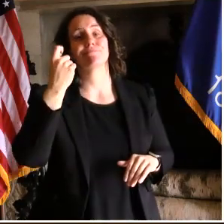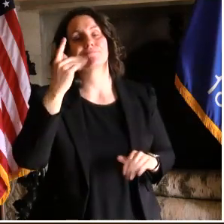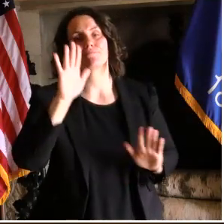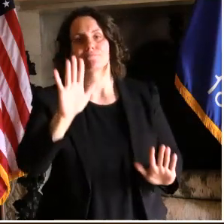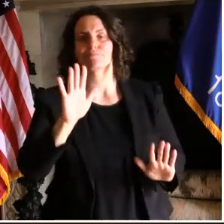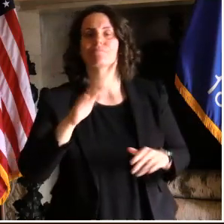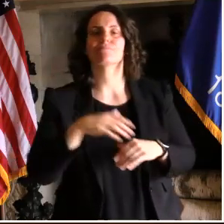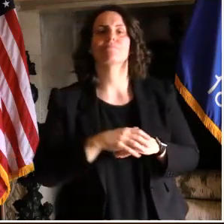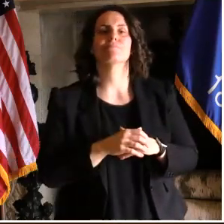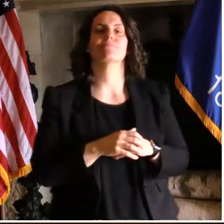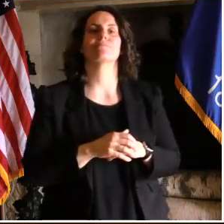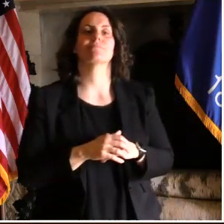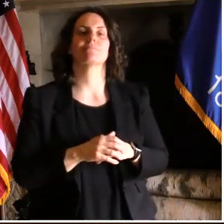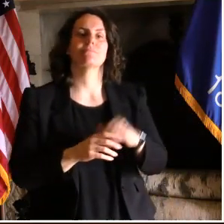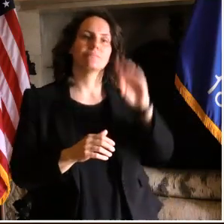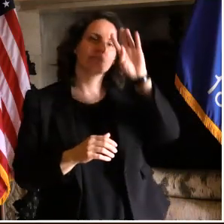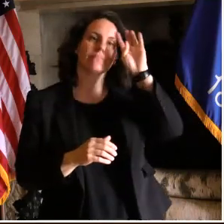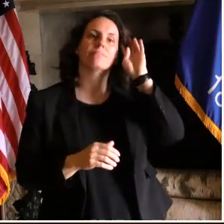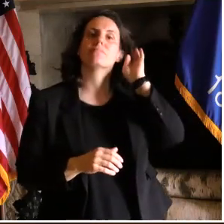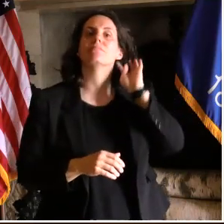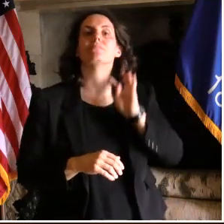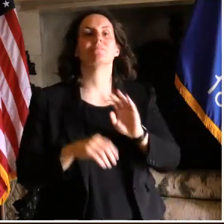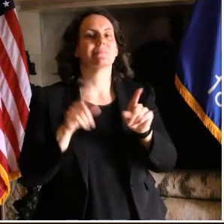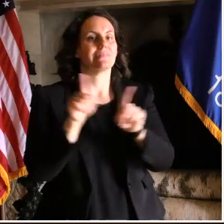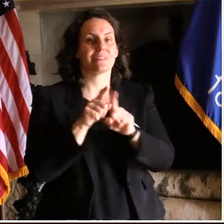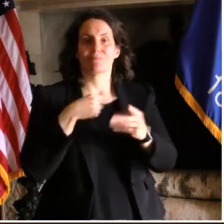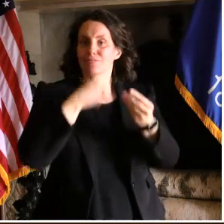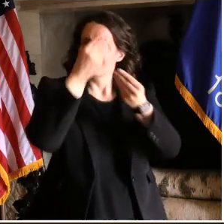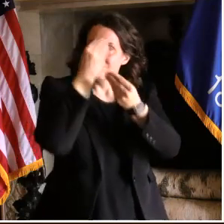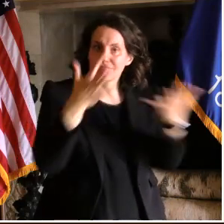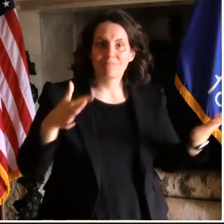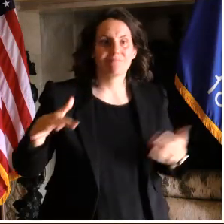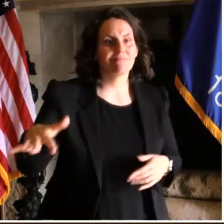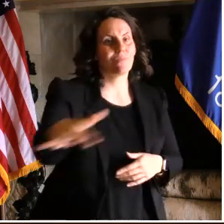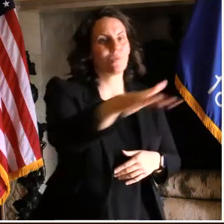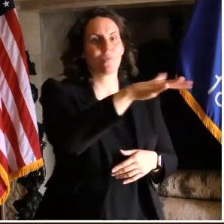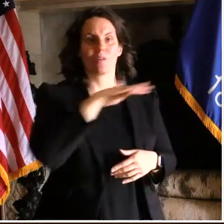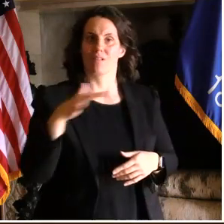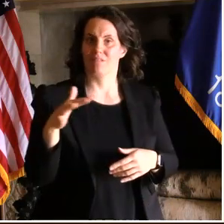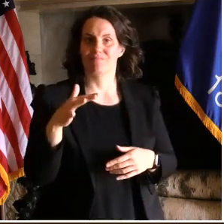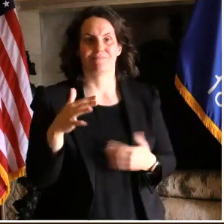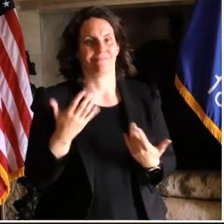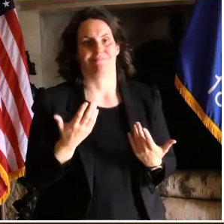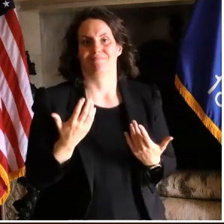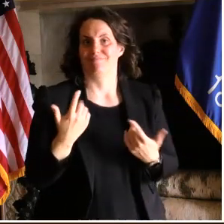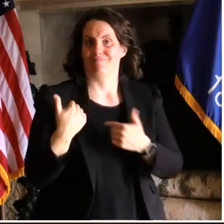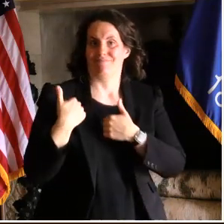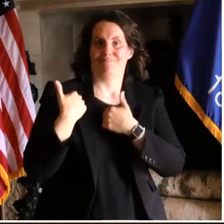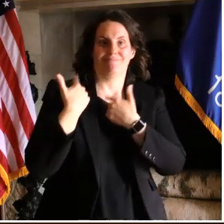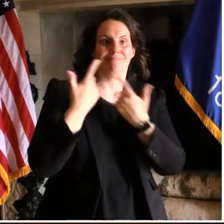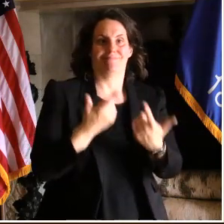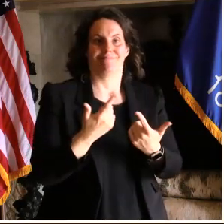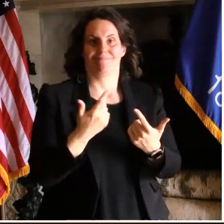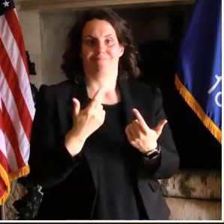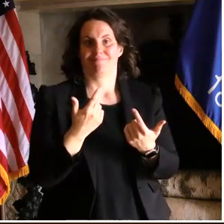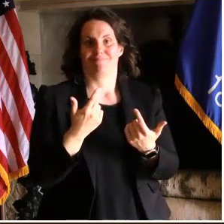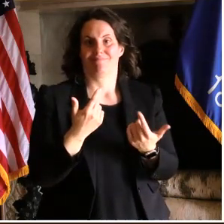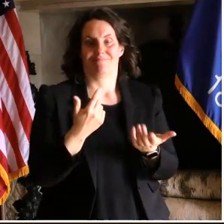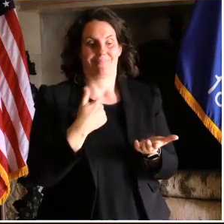with you and I've said with others, this was not something I felt strongly that we needed to